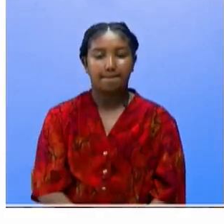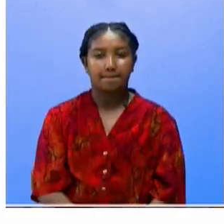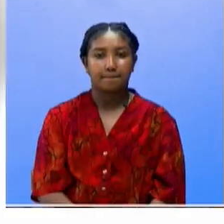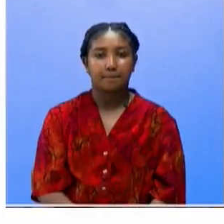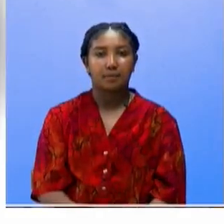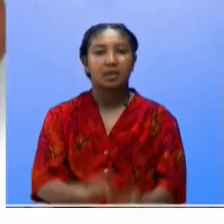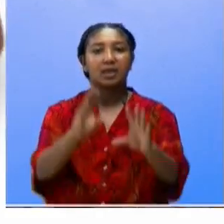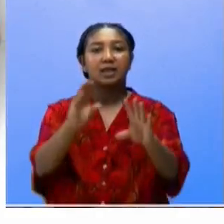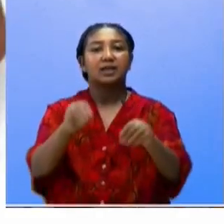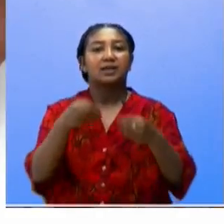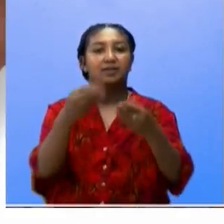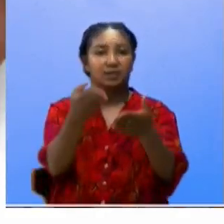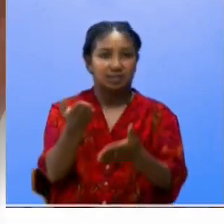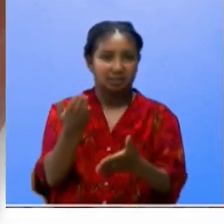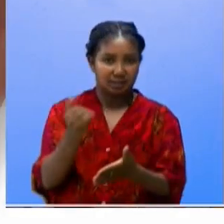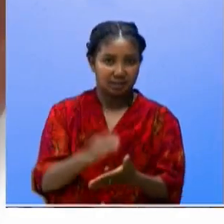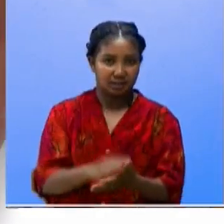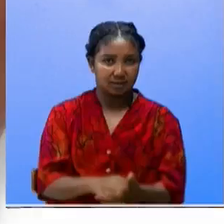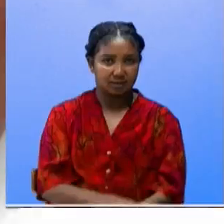given